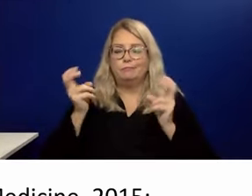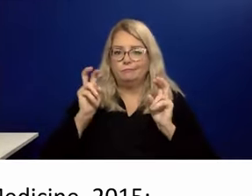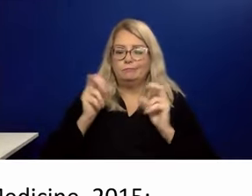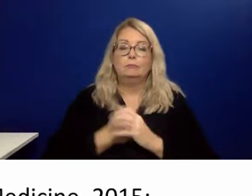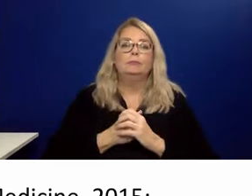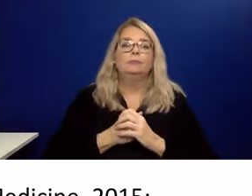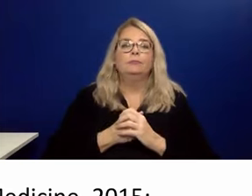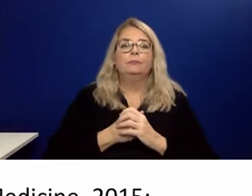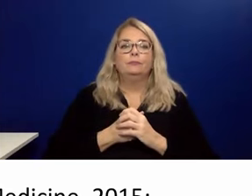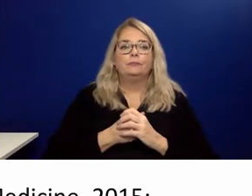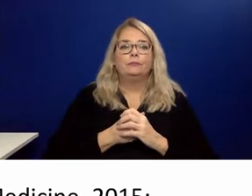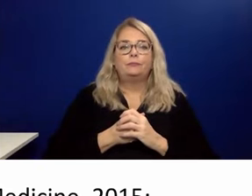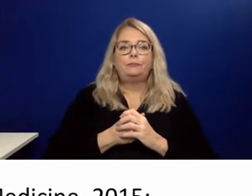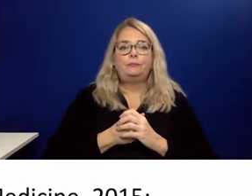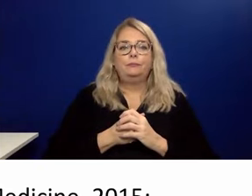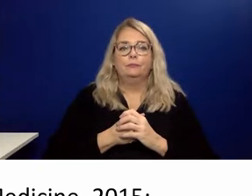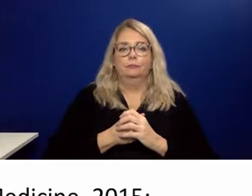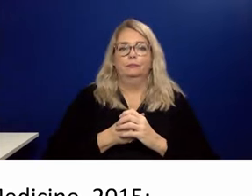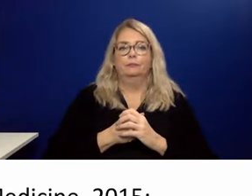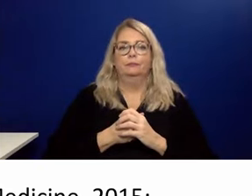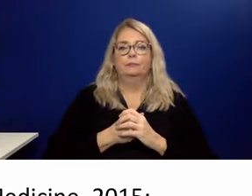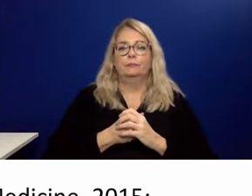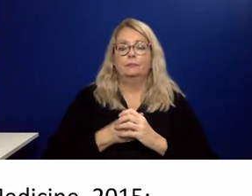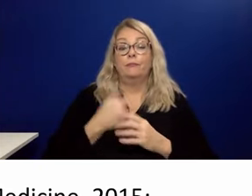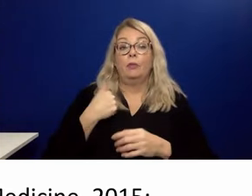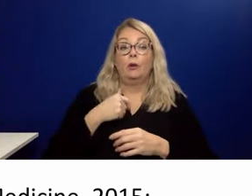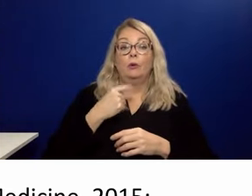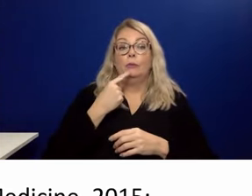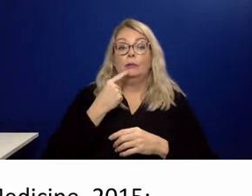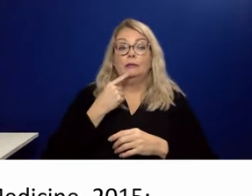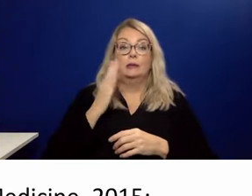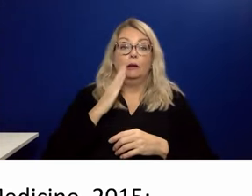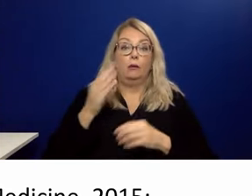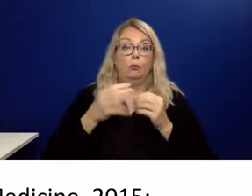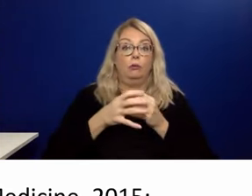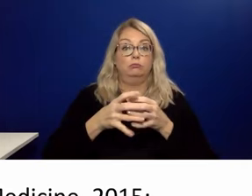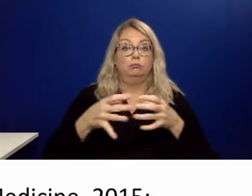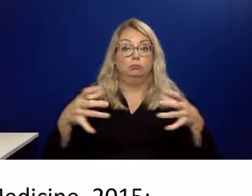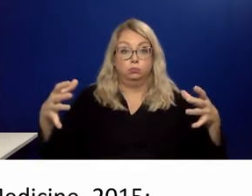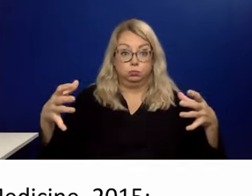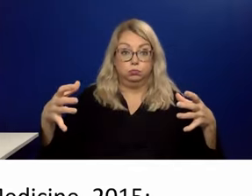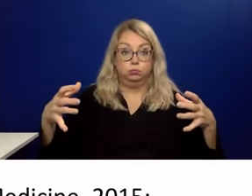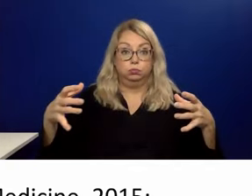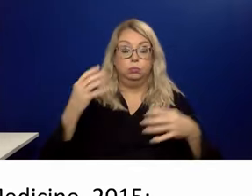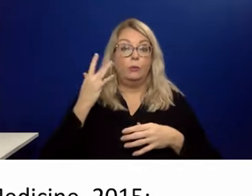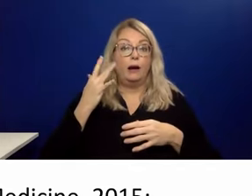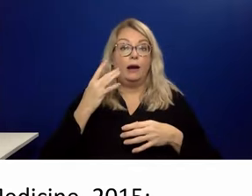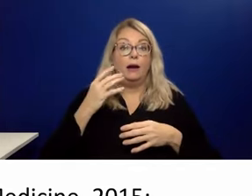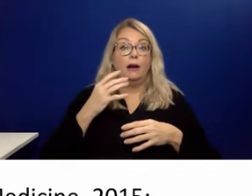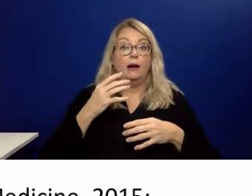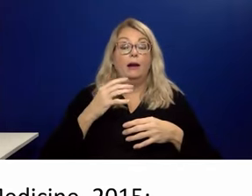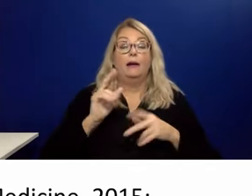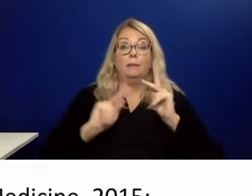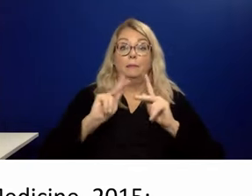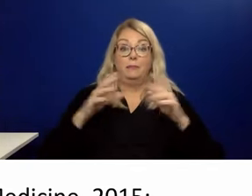Okay, so we said it's going to expand, right? And what is the reason? Increased in aging population, right? This, all of you know,